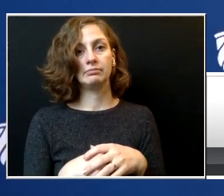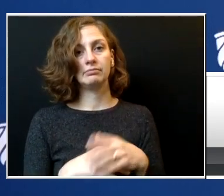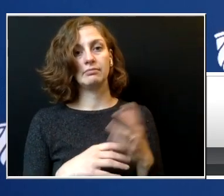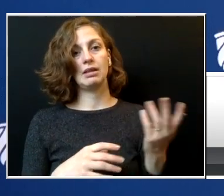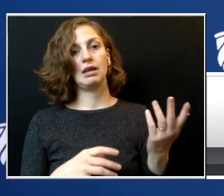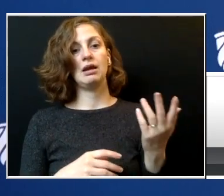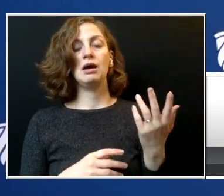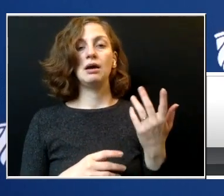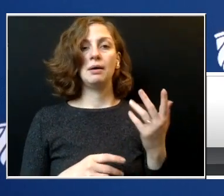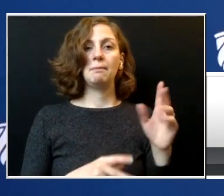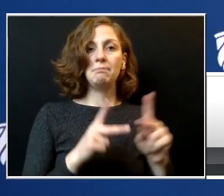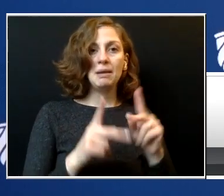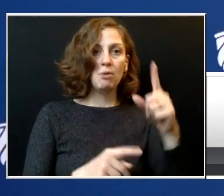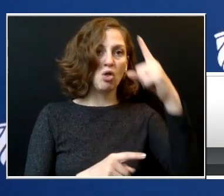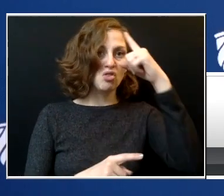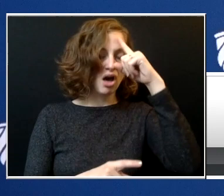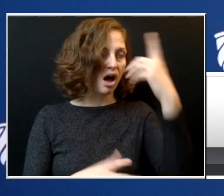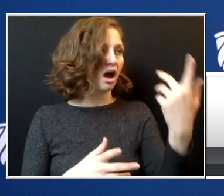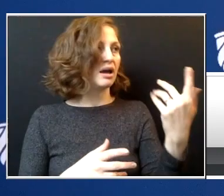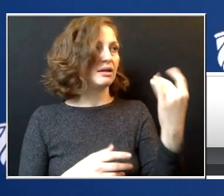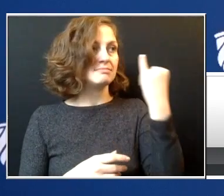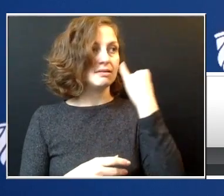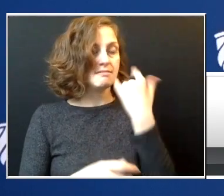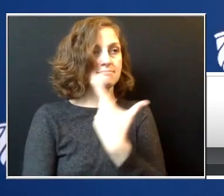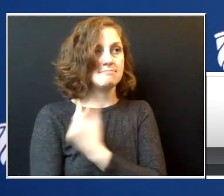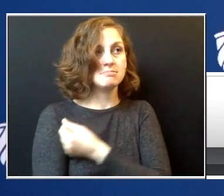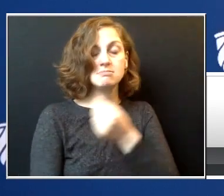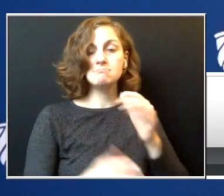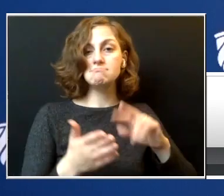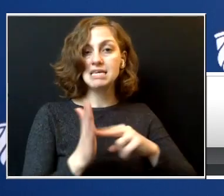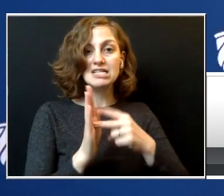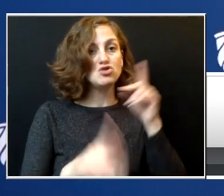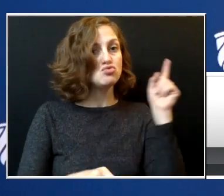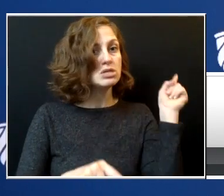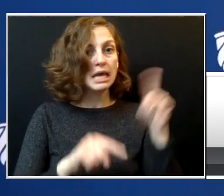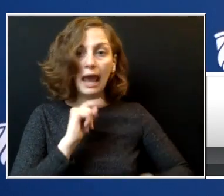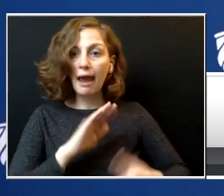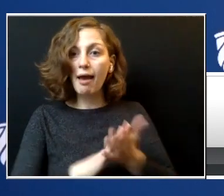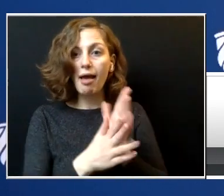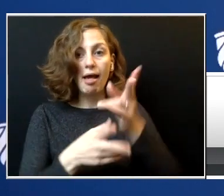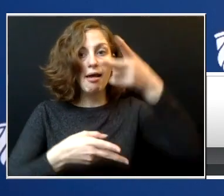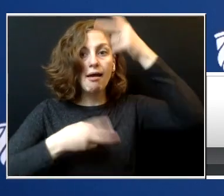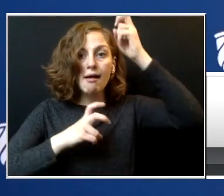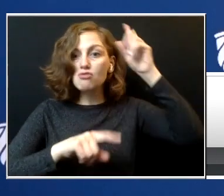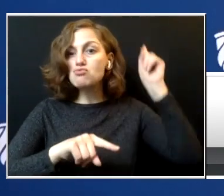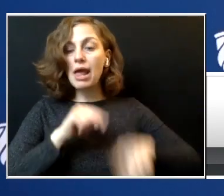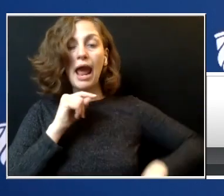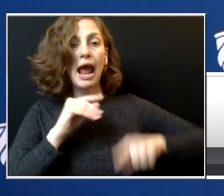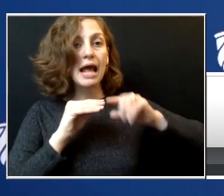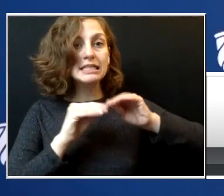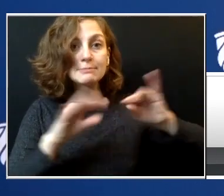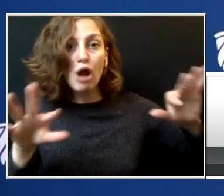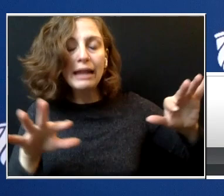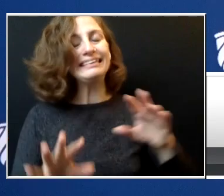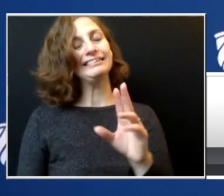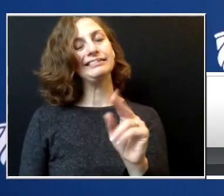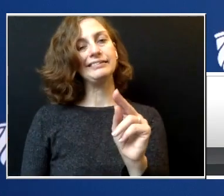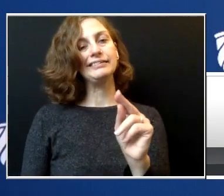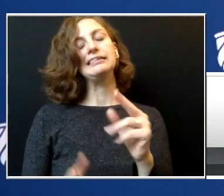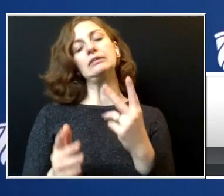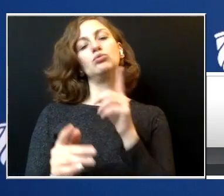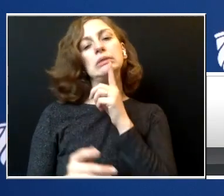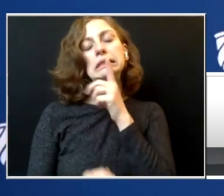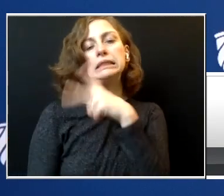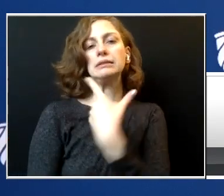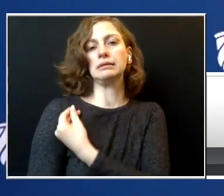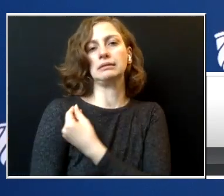That's not true. The main focus of this vaccine is to protect you from significant disease, going to the hospital, going to the ICU, and of course death,